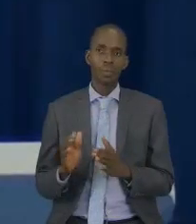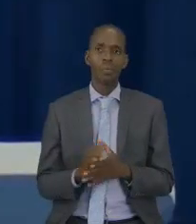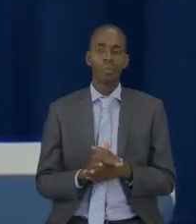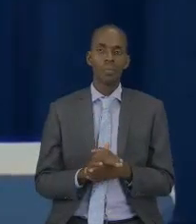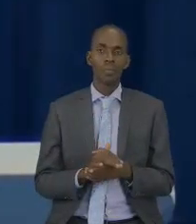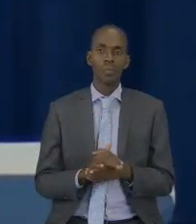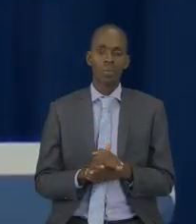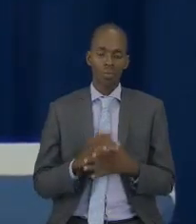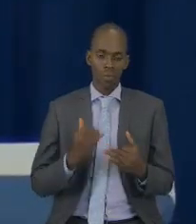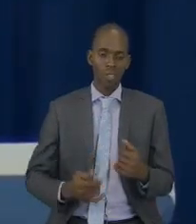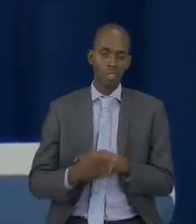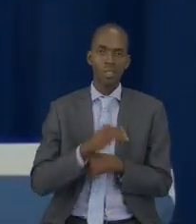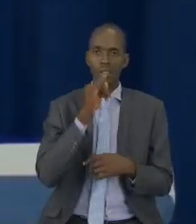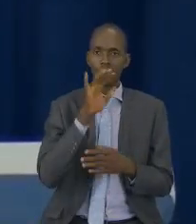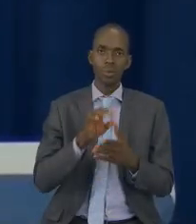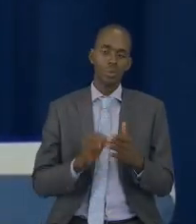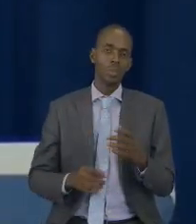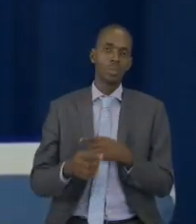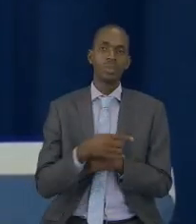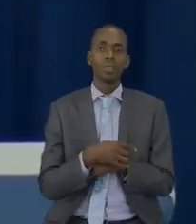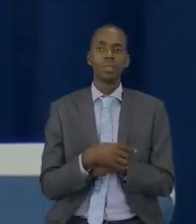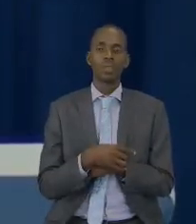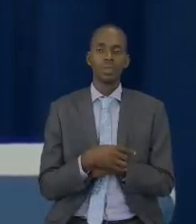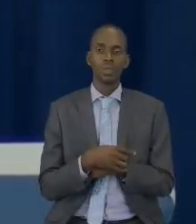Today is your day.